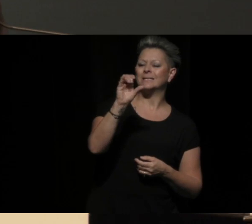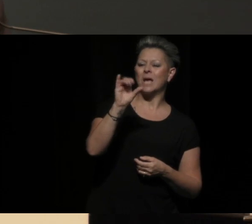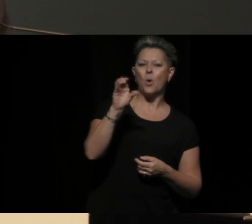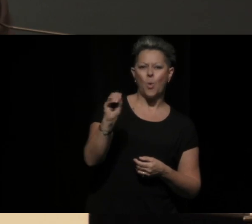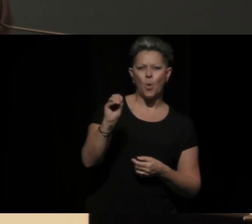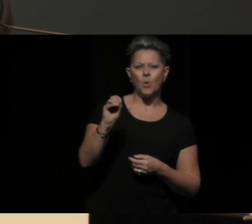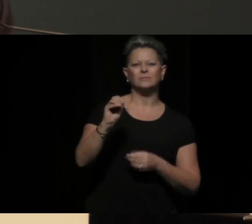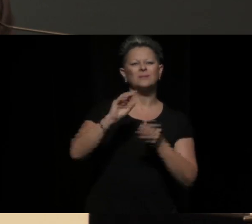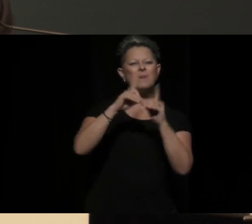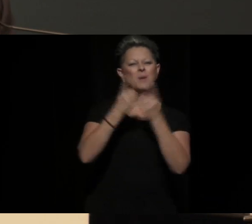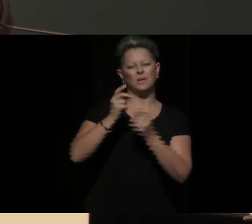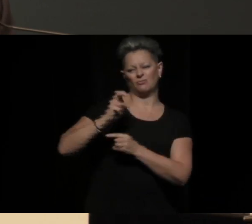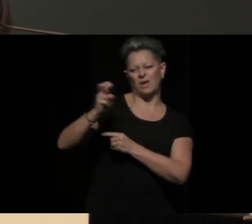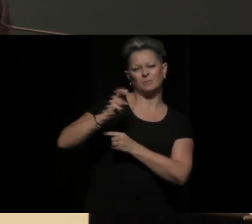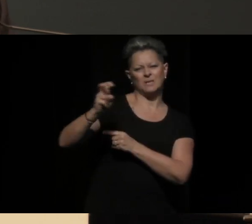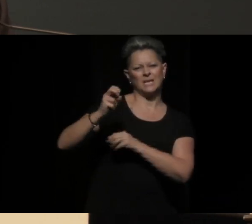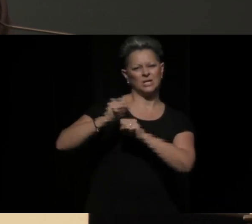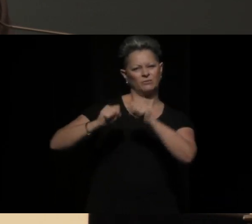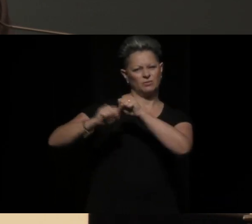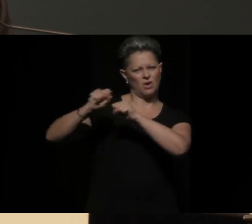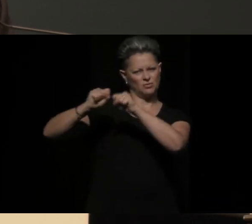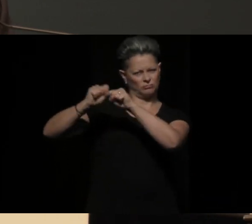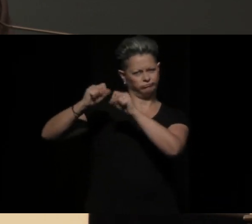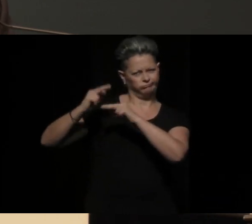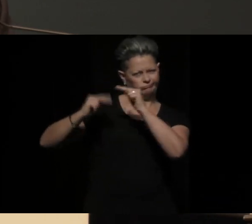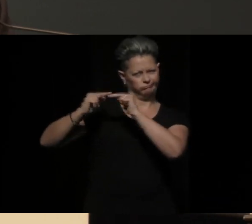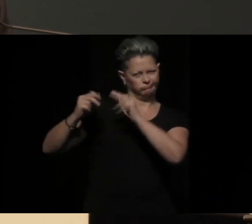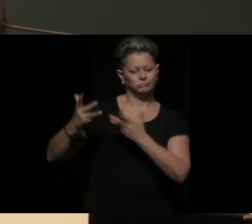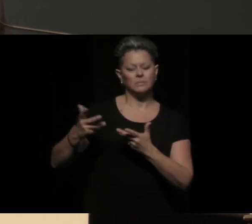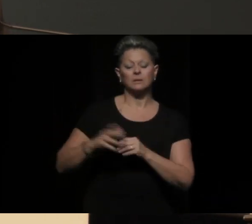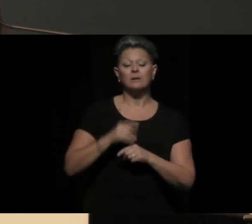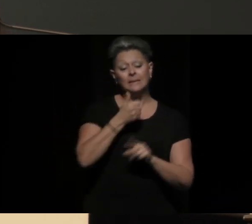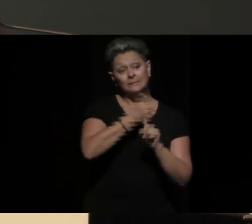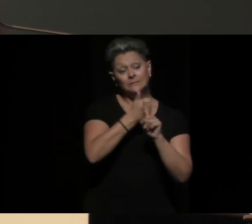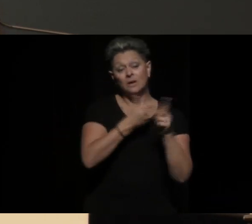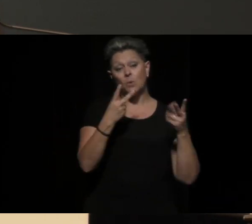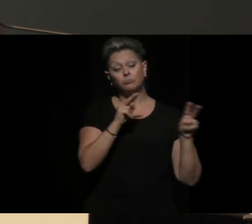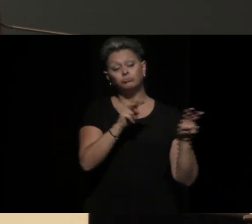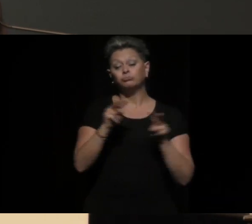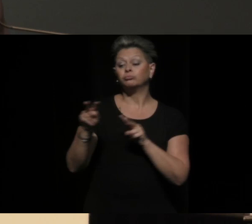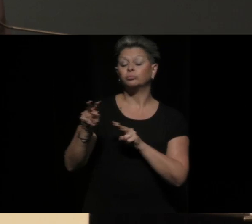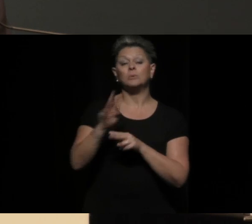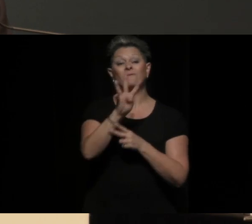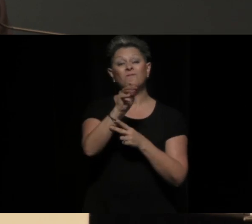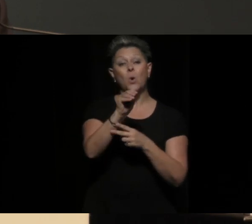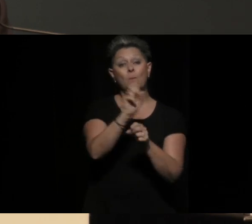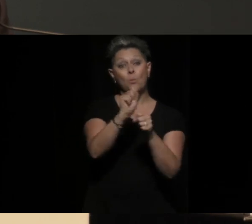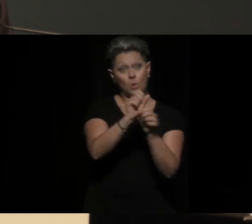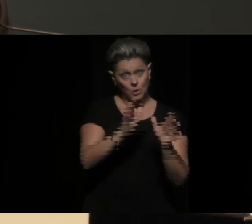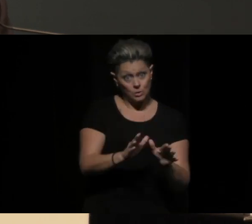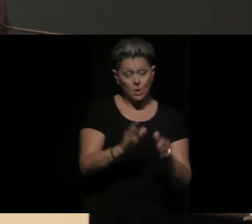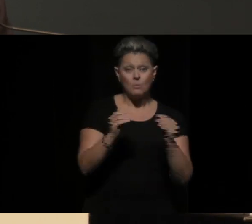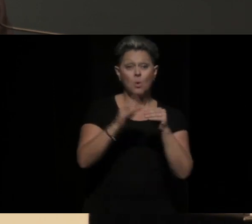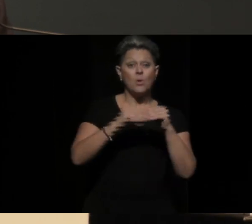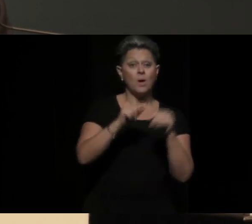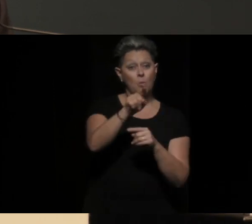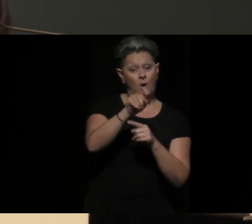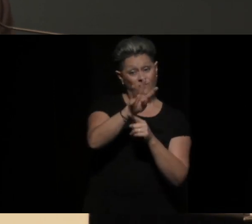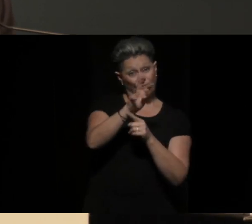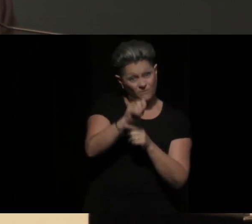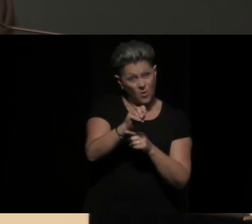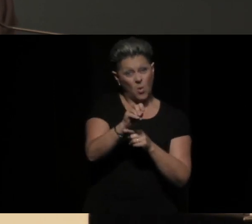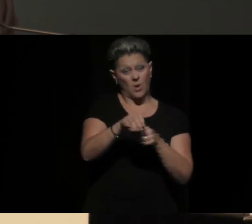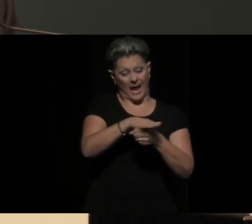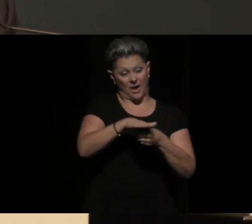of Transportation and Infrastructure. He directly oversees 40 employees and more than 140 facilities on